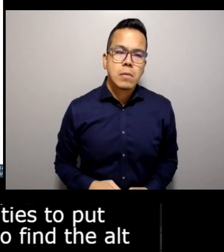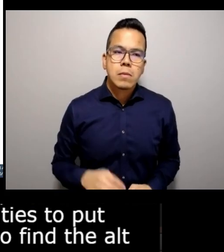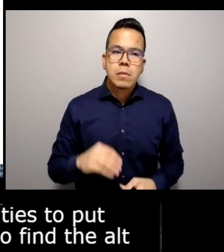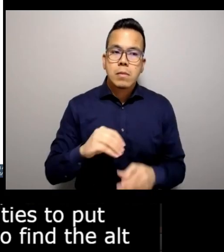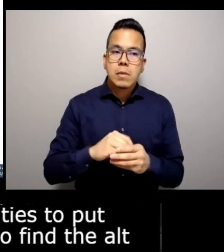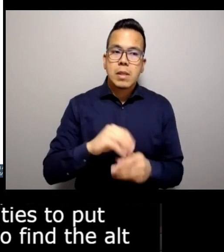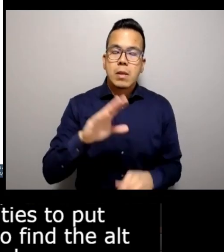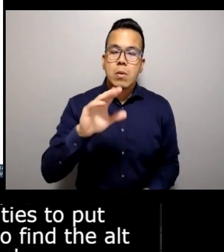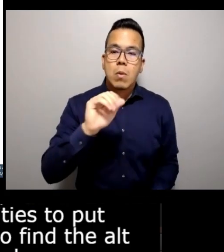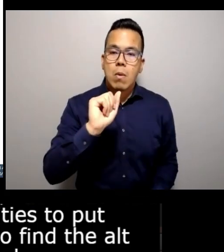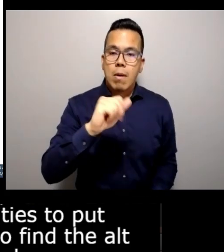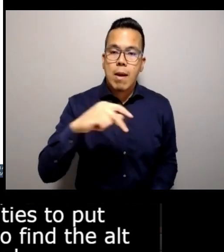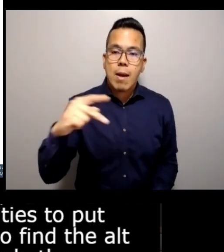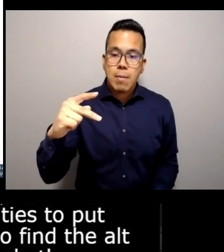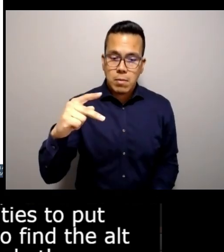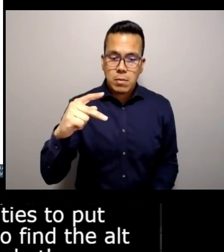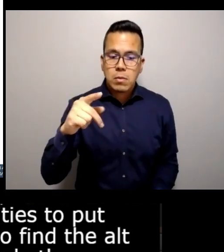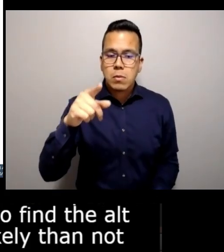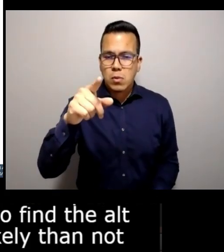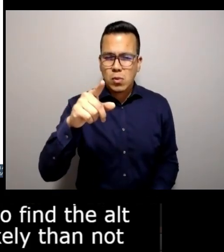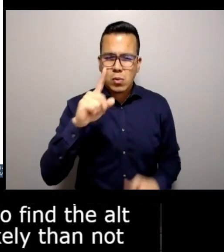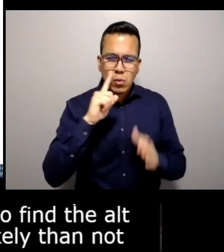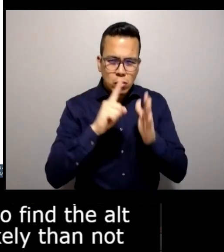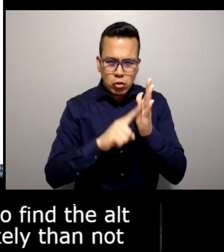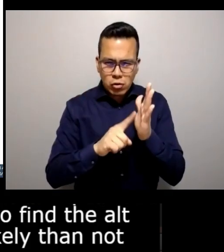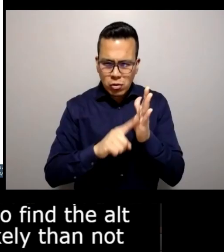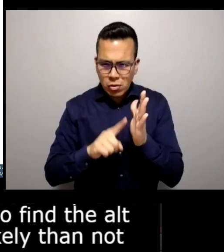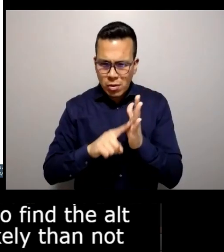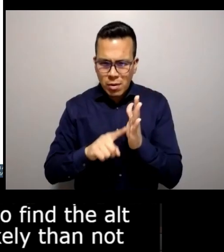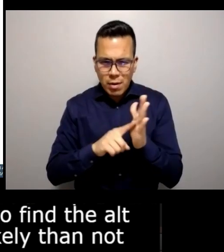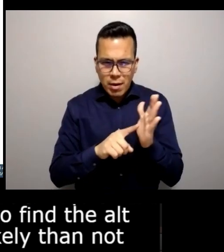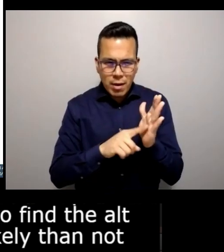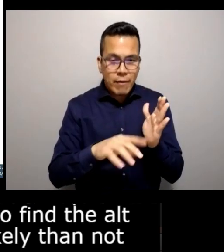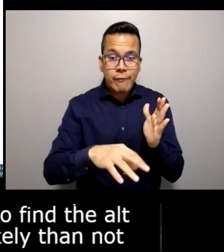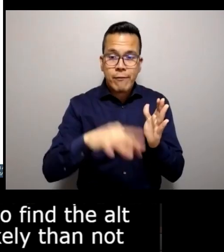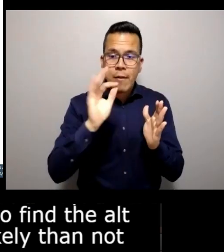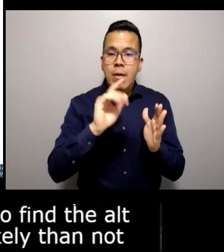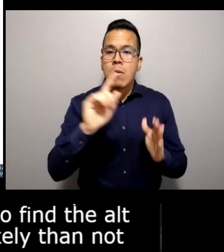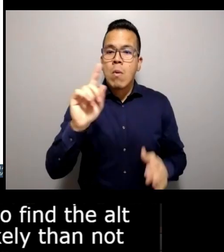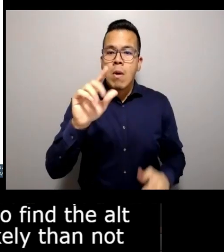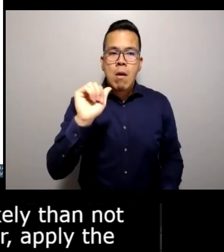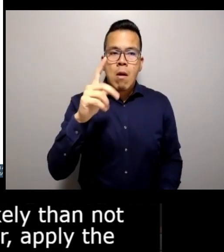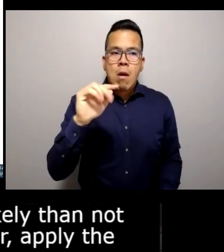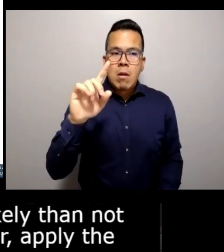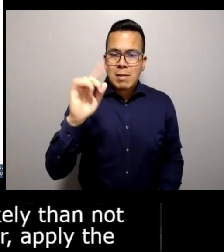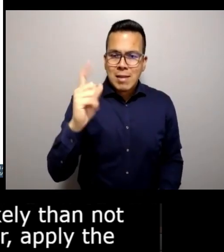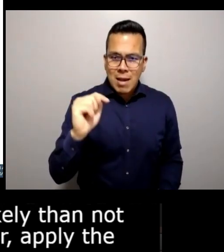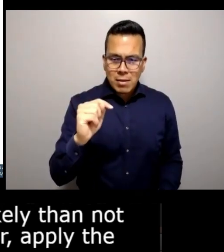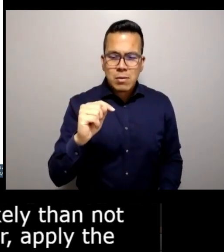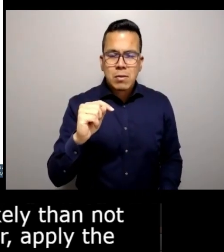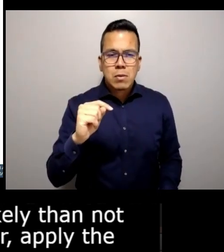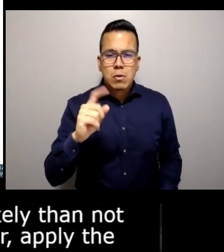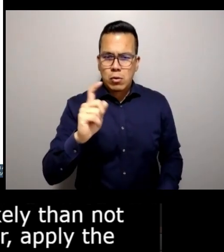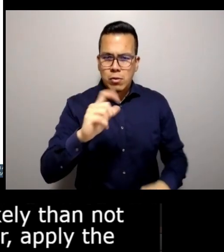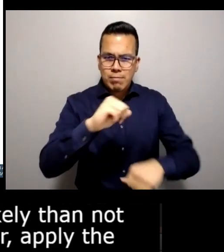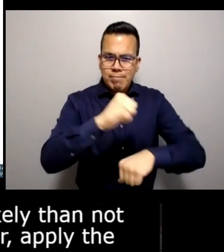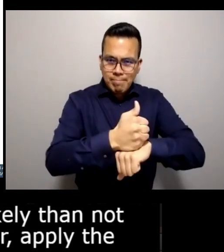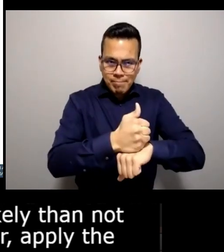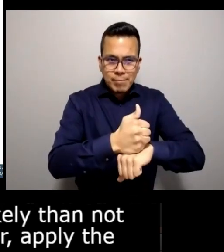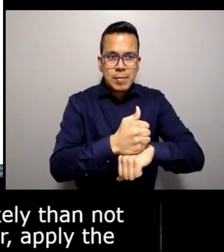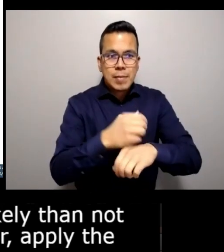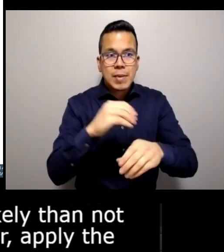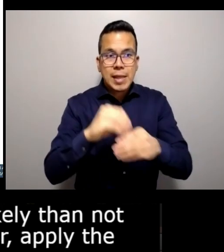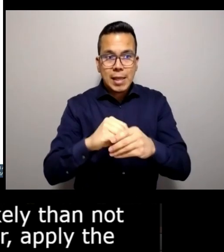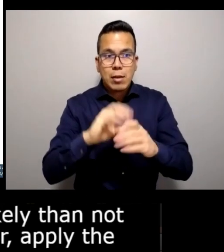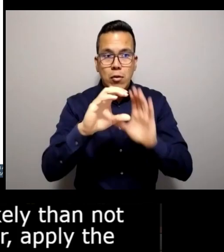there. You can also, as I mentioned earlier, apply the alt text to the photo in your camera or photo editing app before